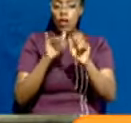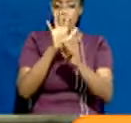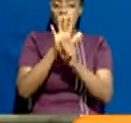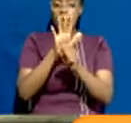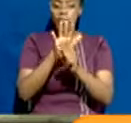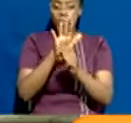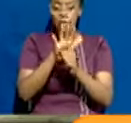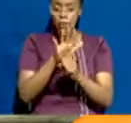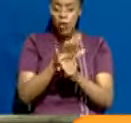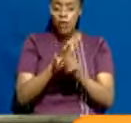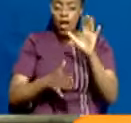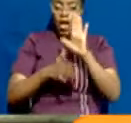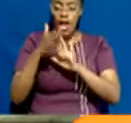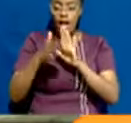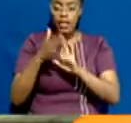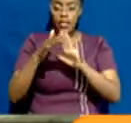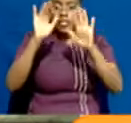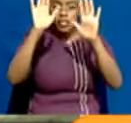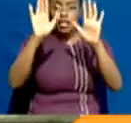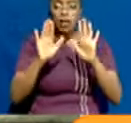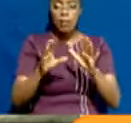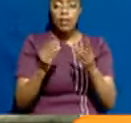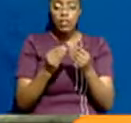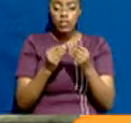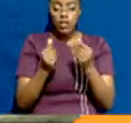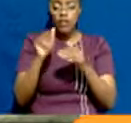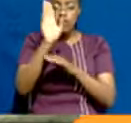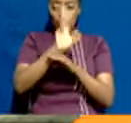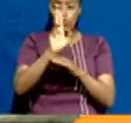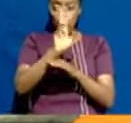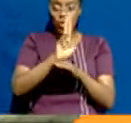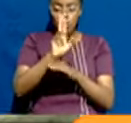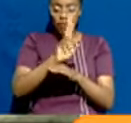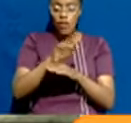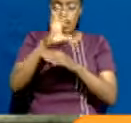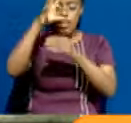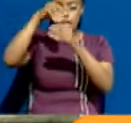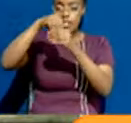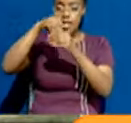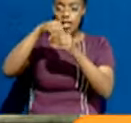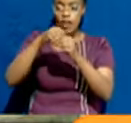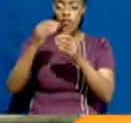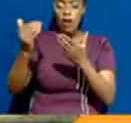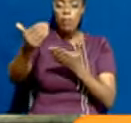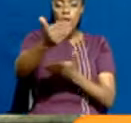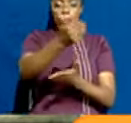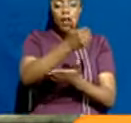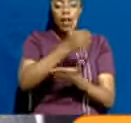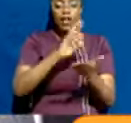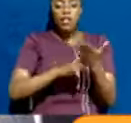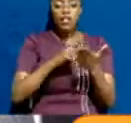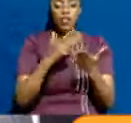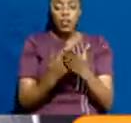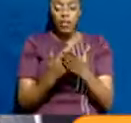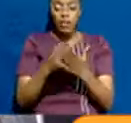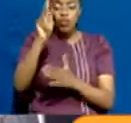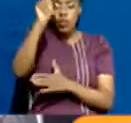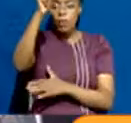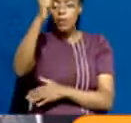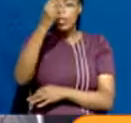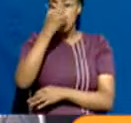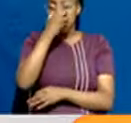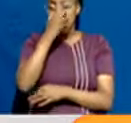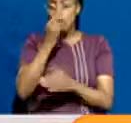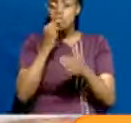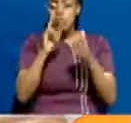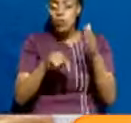multiple urgent and critical interventions using internally mobilized resources. President William Ruto